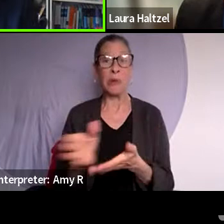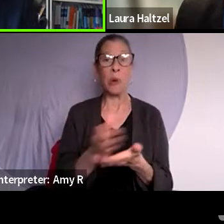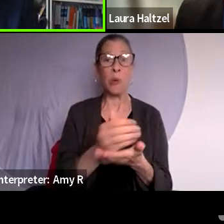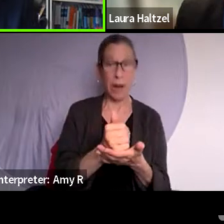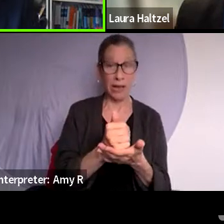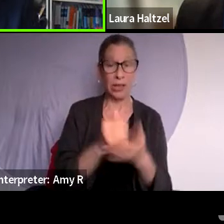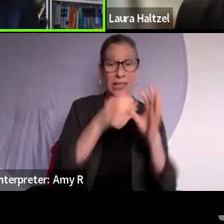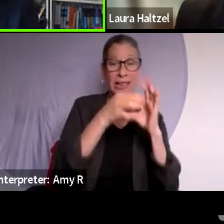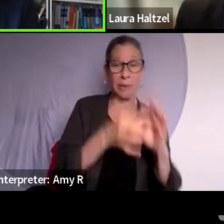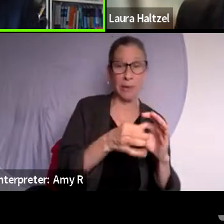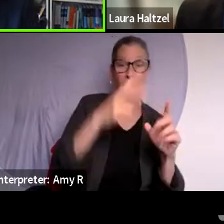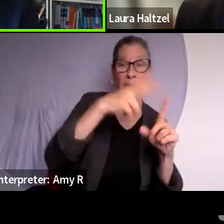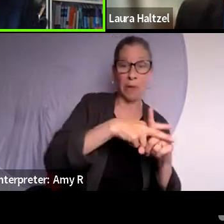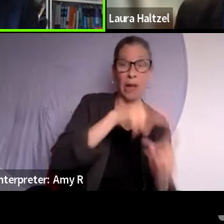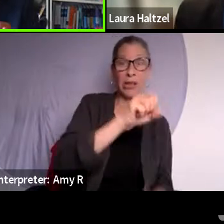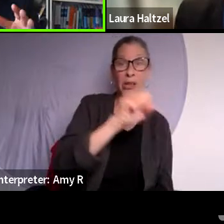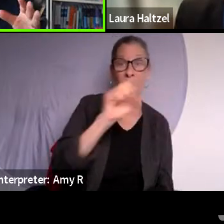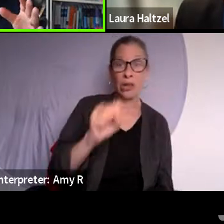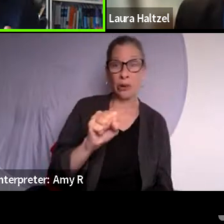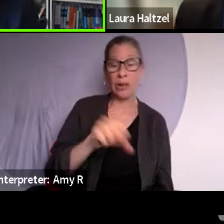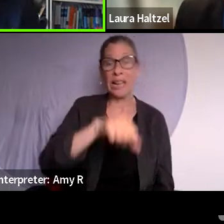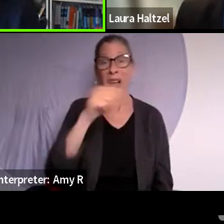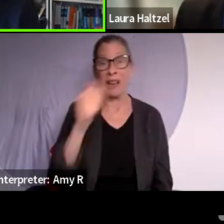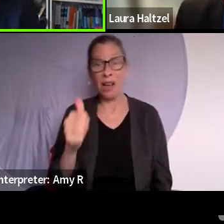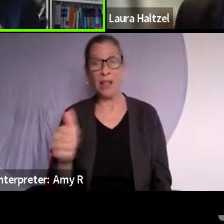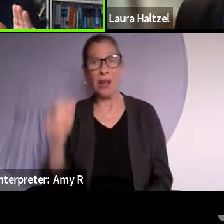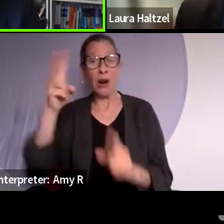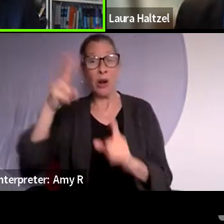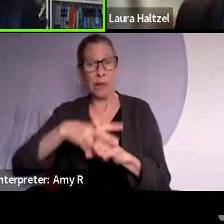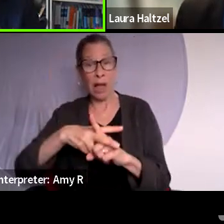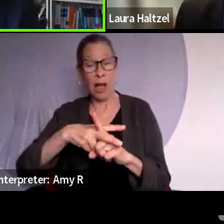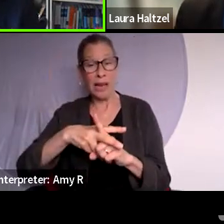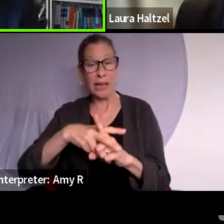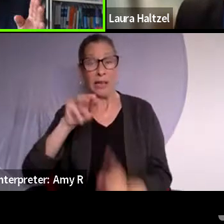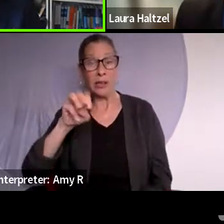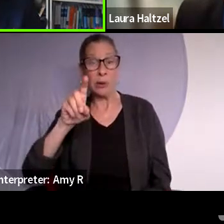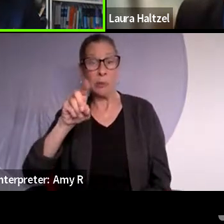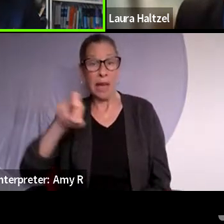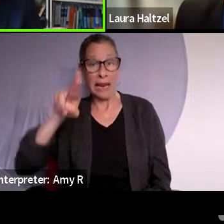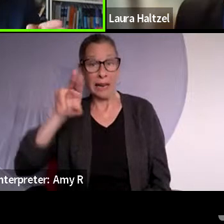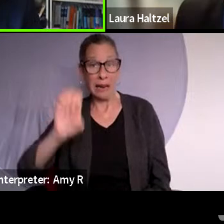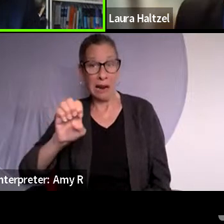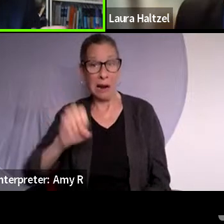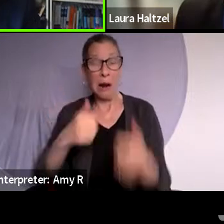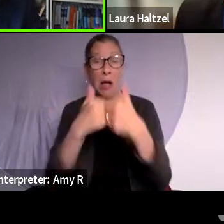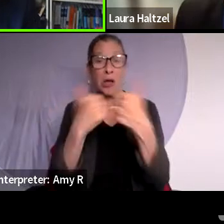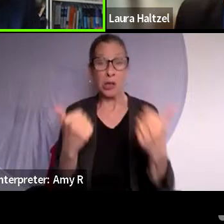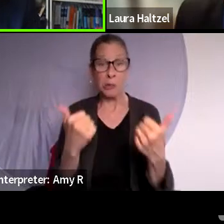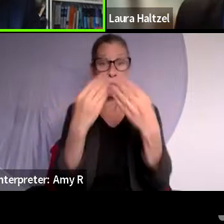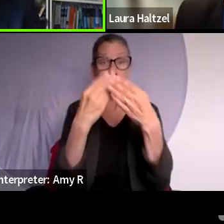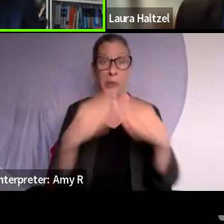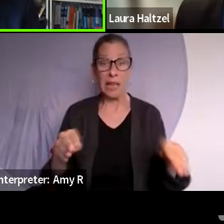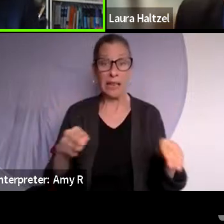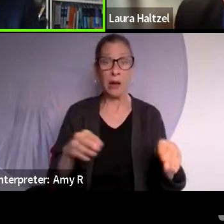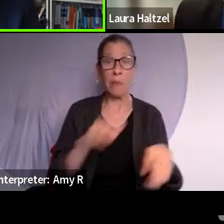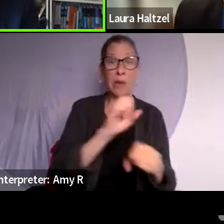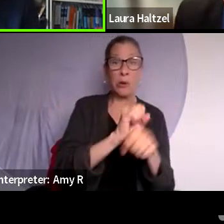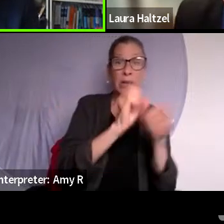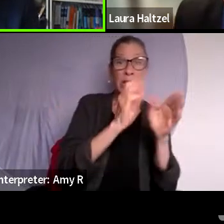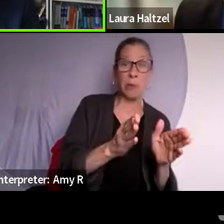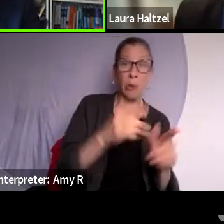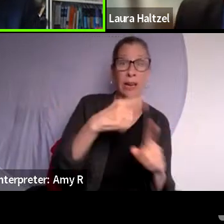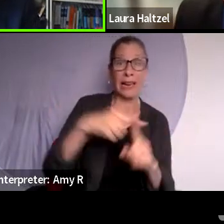tax, 2.9, that goes for Medicare. It's split evenly between the employer and the employee. So 6.2, we just focus on Social Security for the